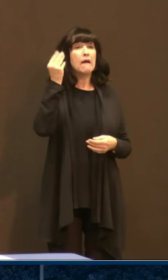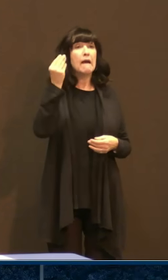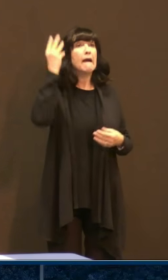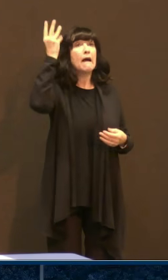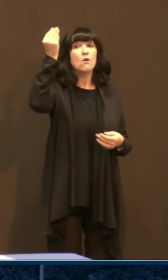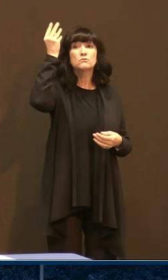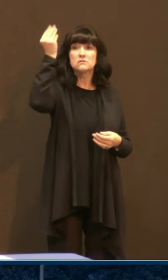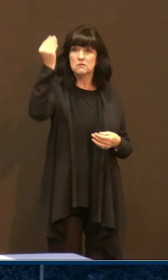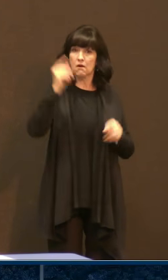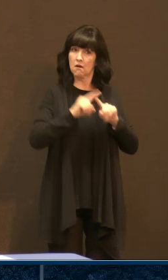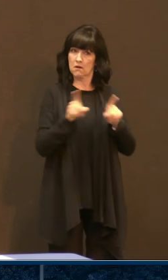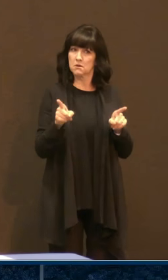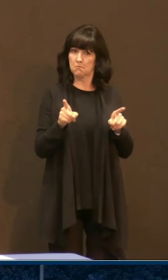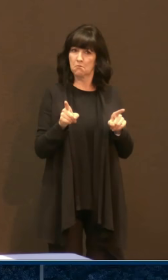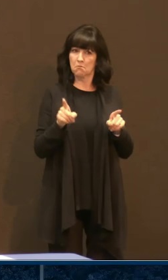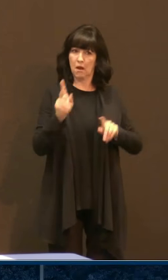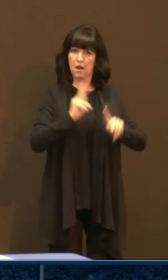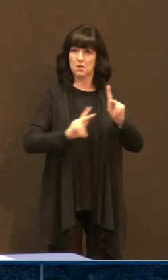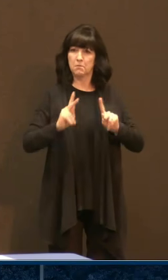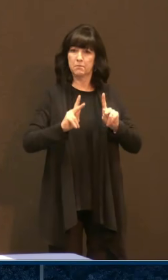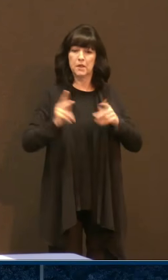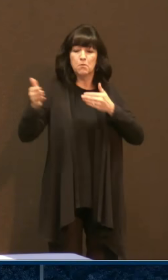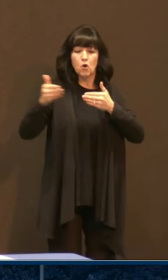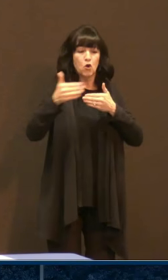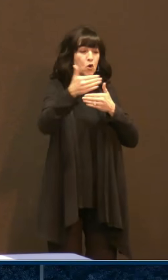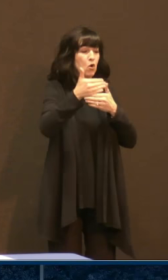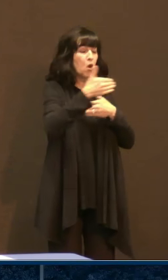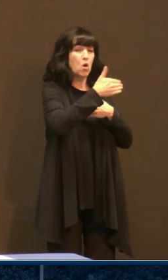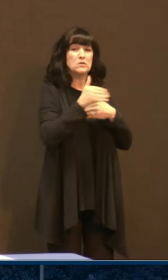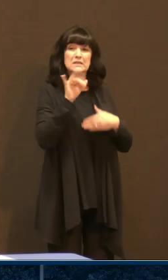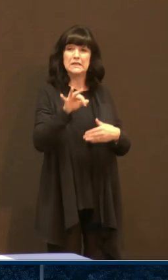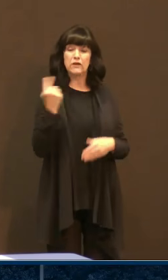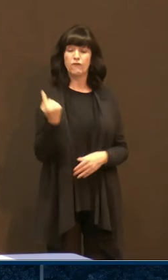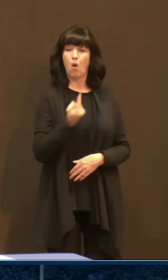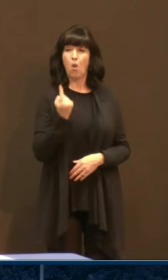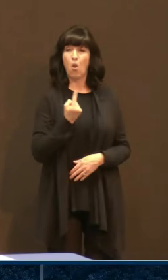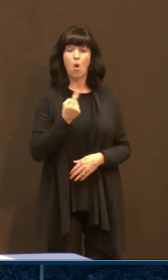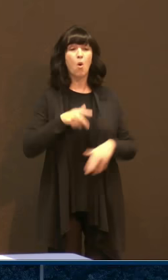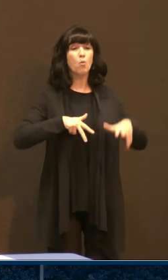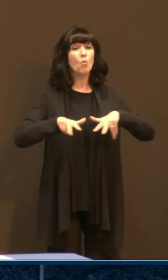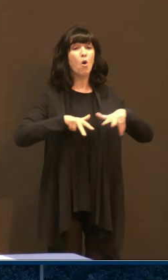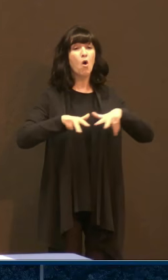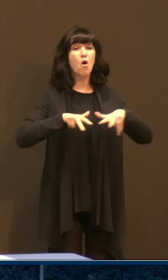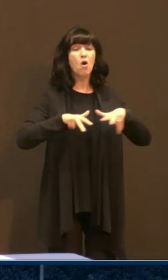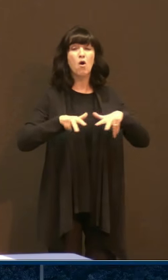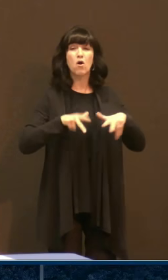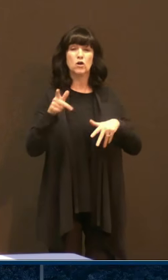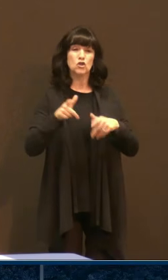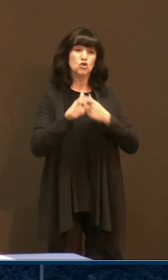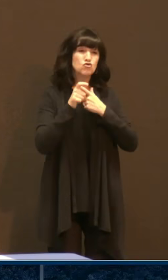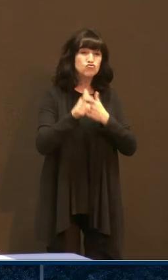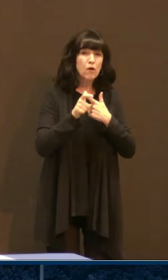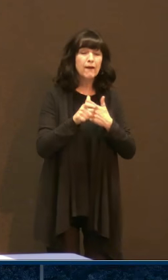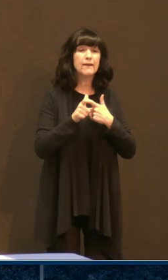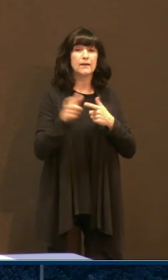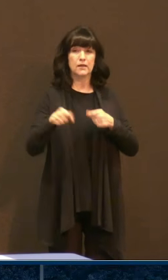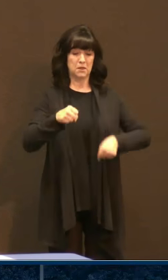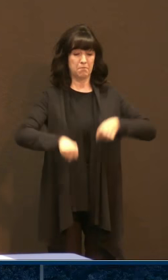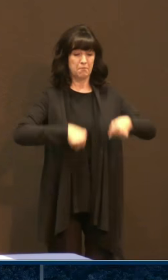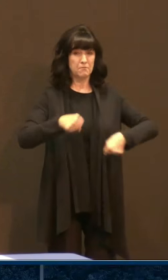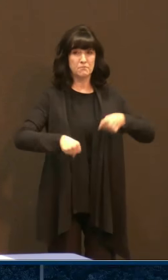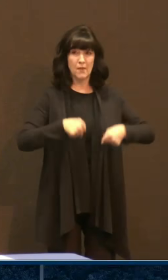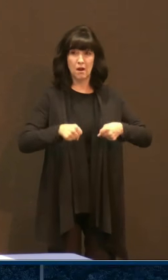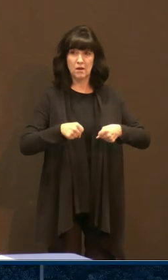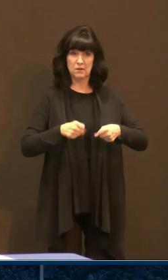you should wear it. And if you're walking by yourself on the trail, you don't have to wear it. If you're running, biking, you don't have to wear it as long as